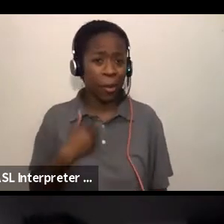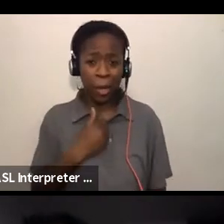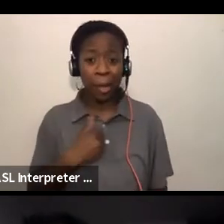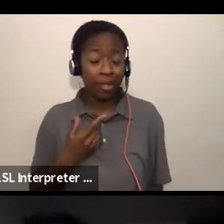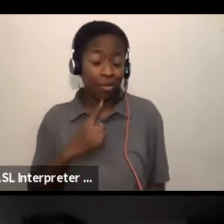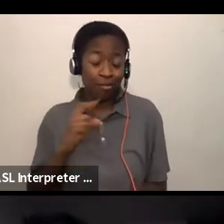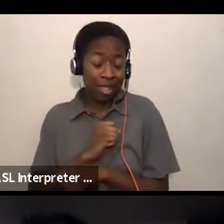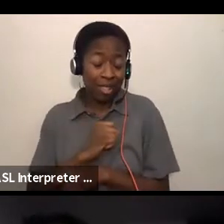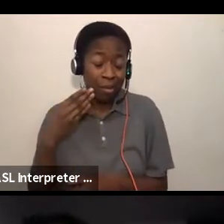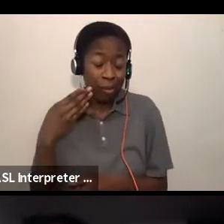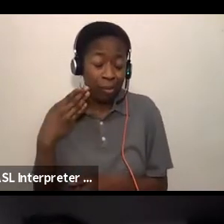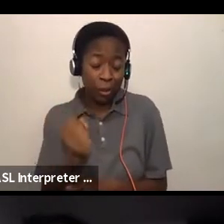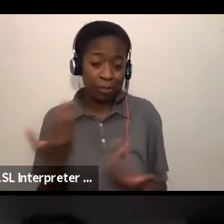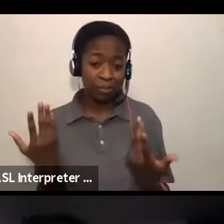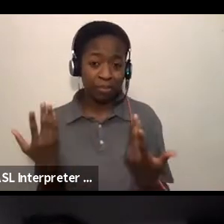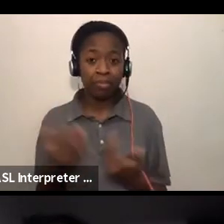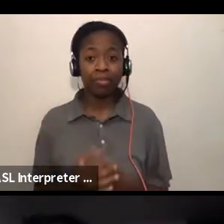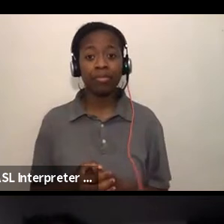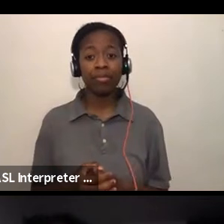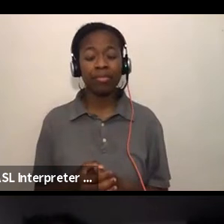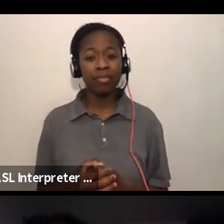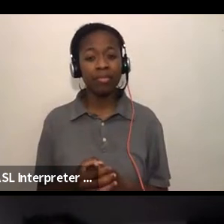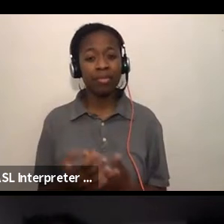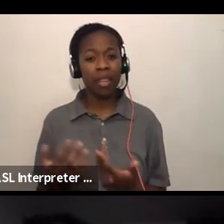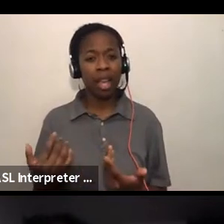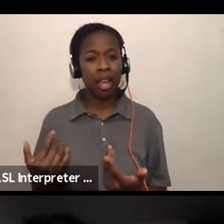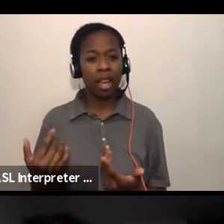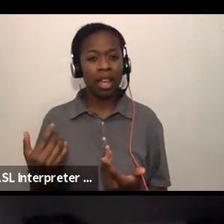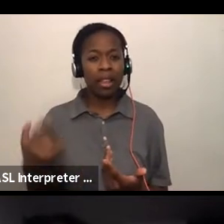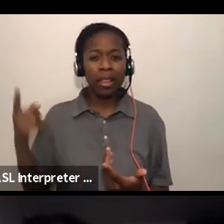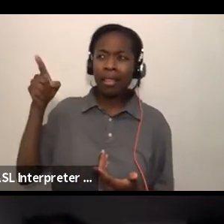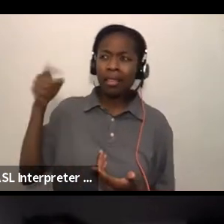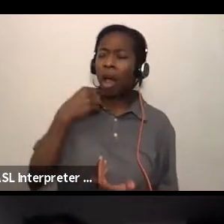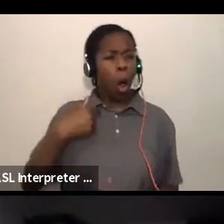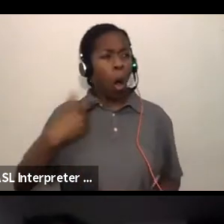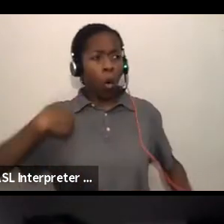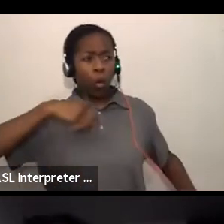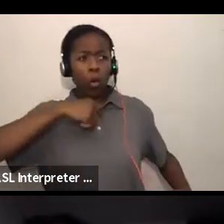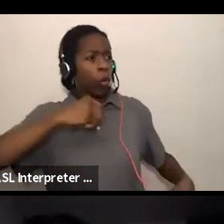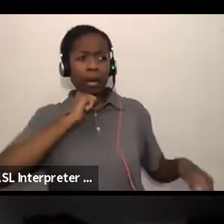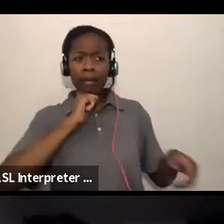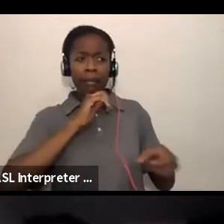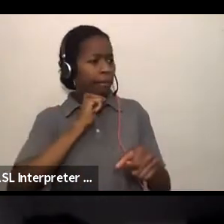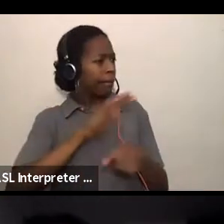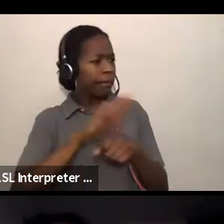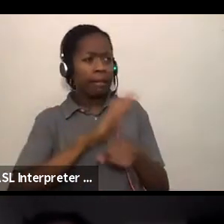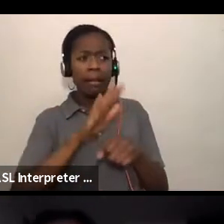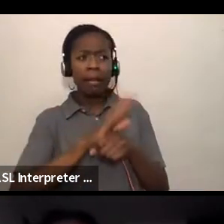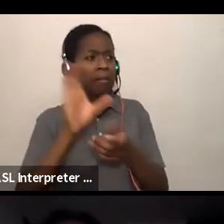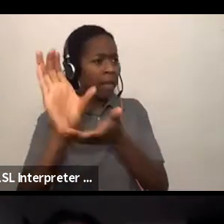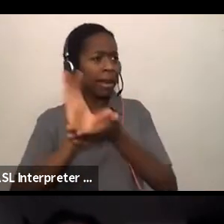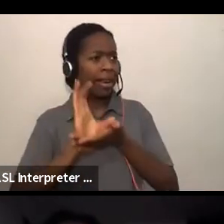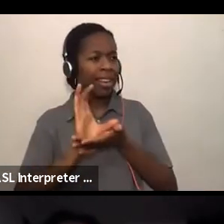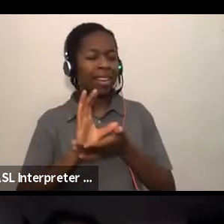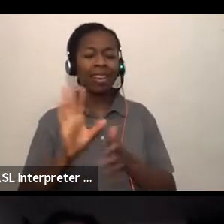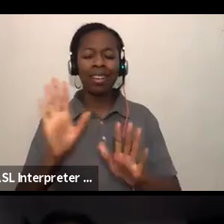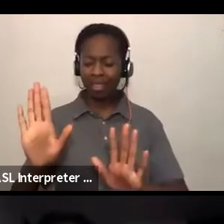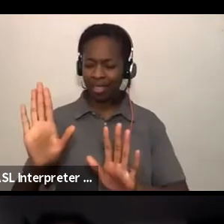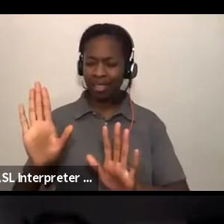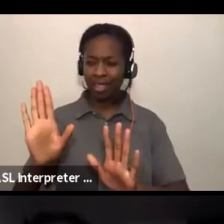is. And it's like, the notion of we don't have enough funding. First off, who are you going to fund your